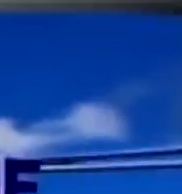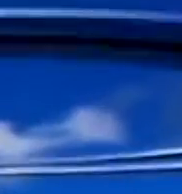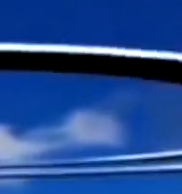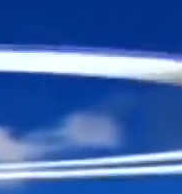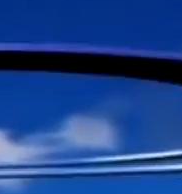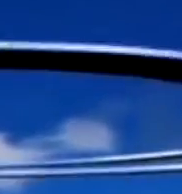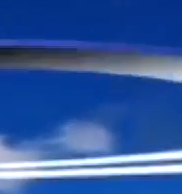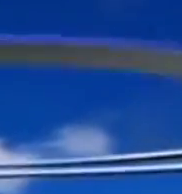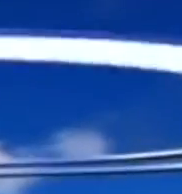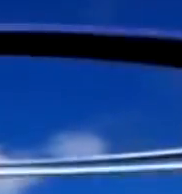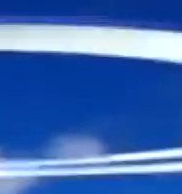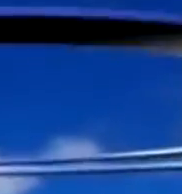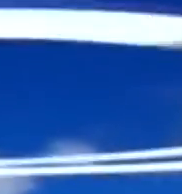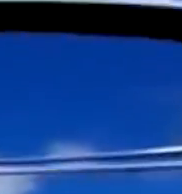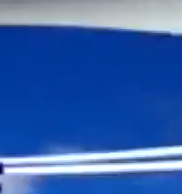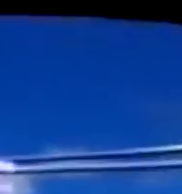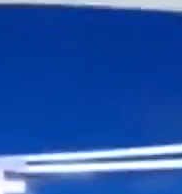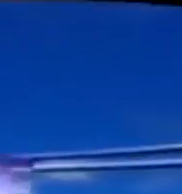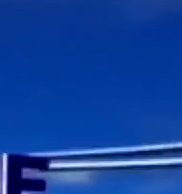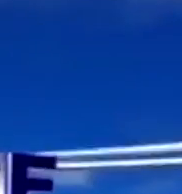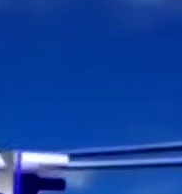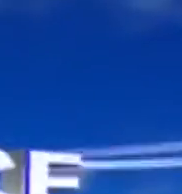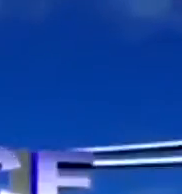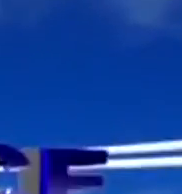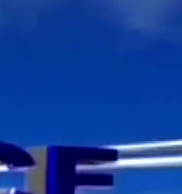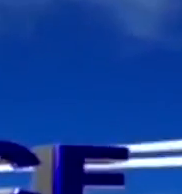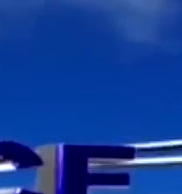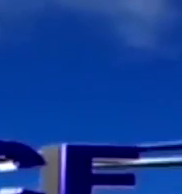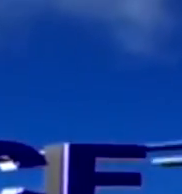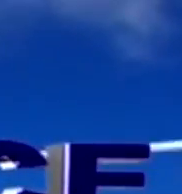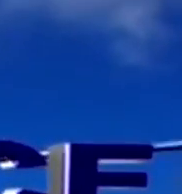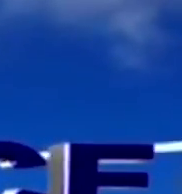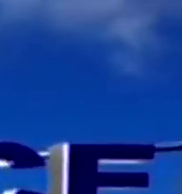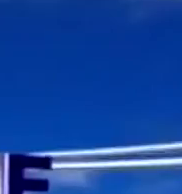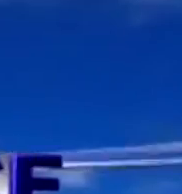God, he is alive, he is alive.